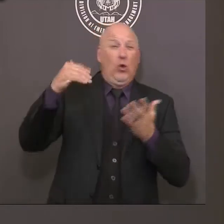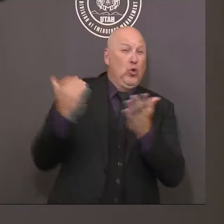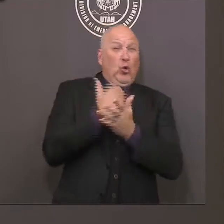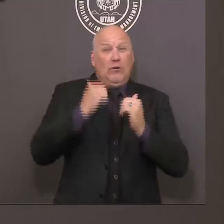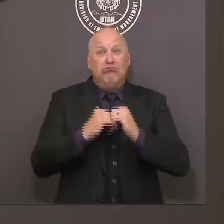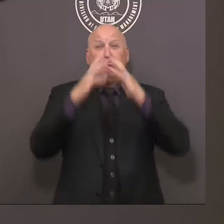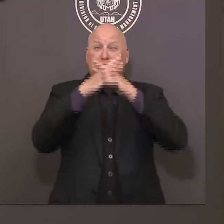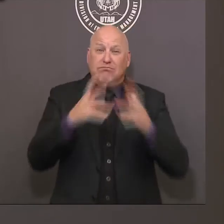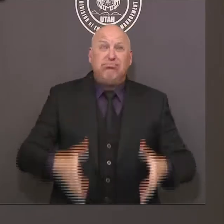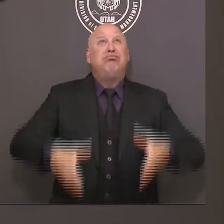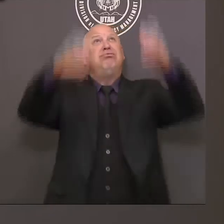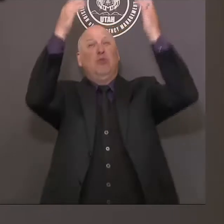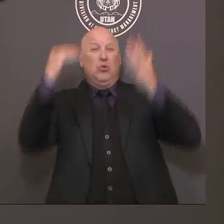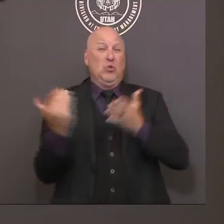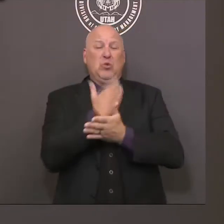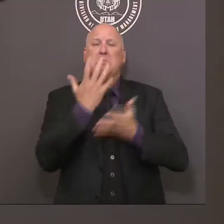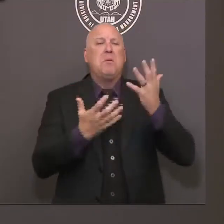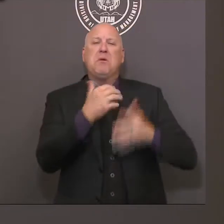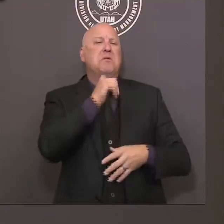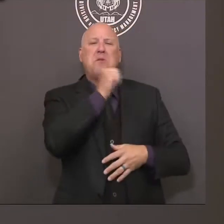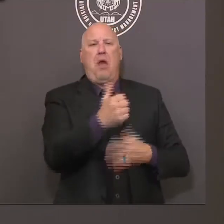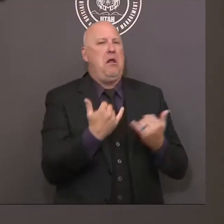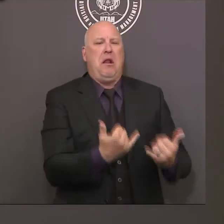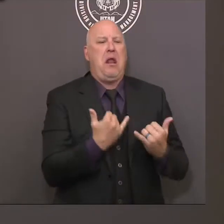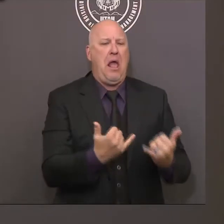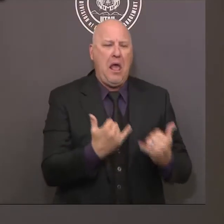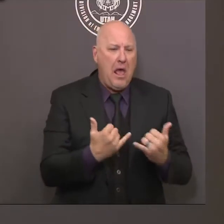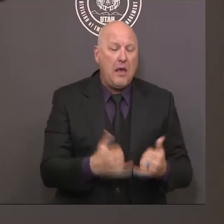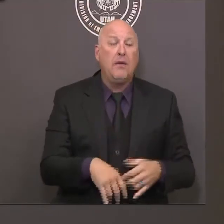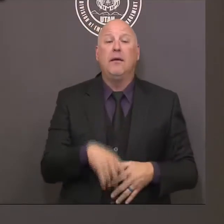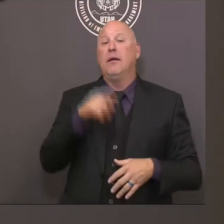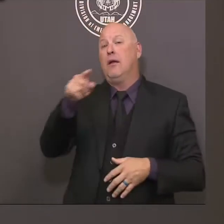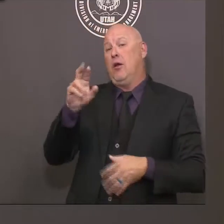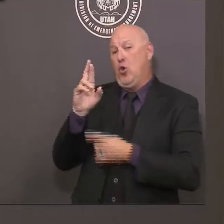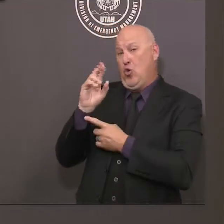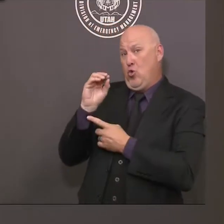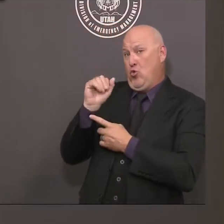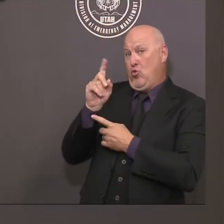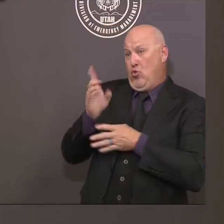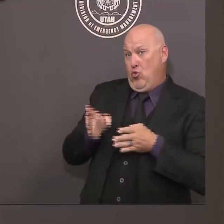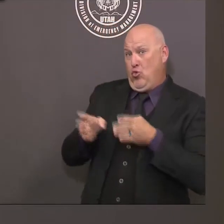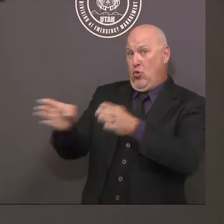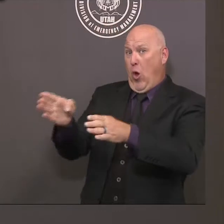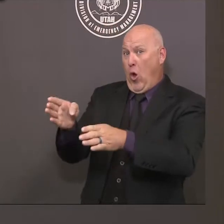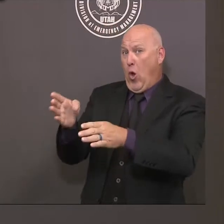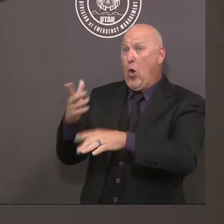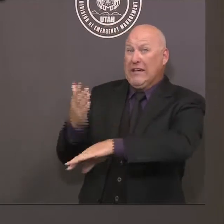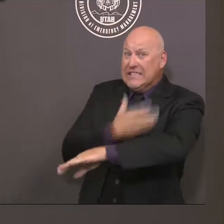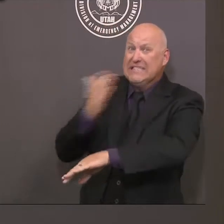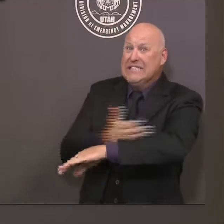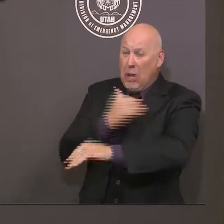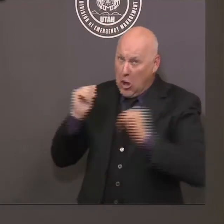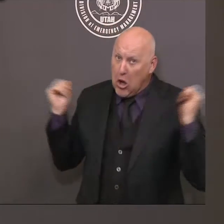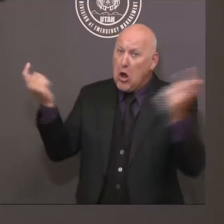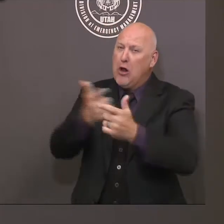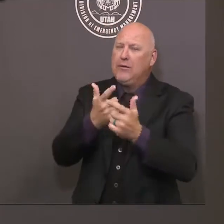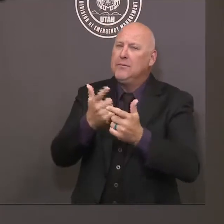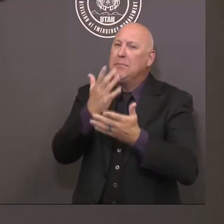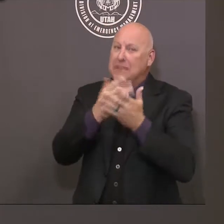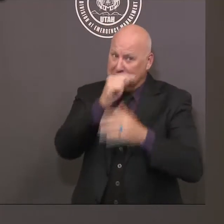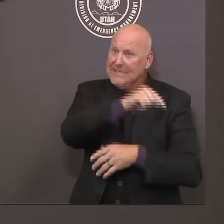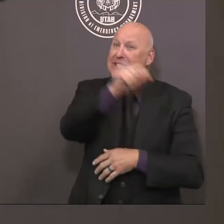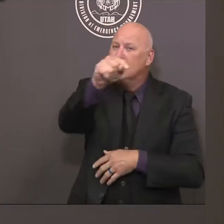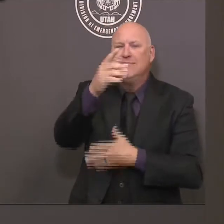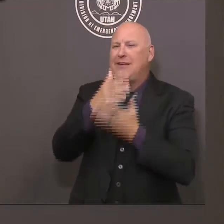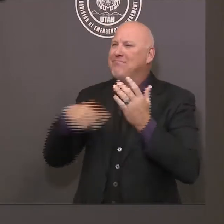them, bring that ongoing money back and do the type of increases that we're doing here. I think we may be one of the only states with